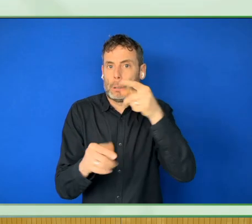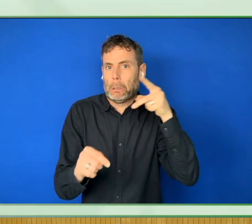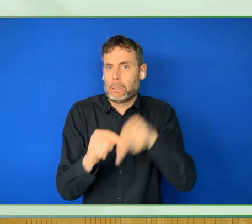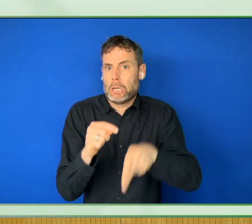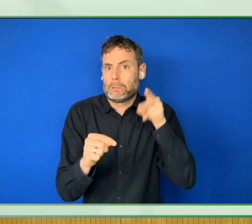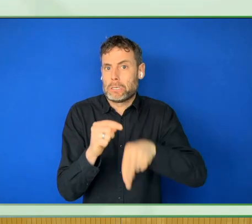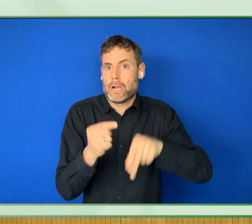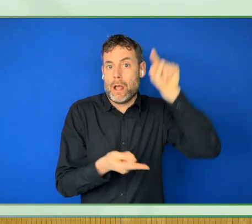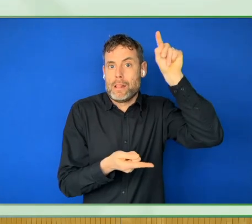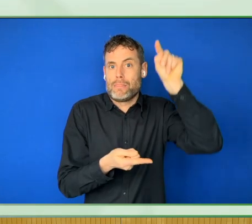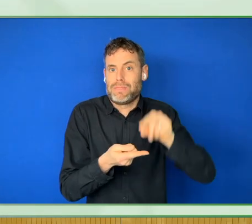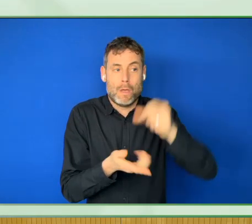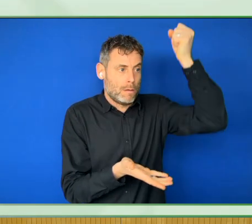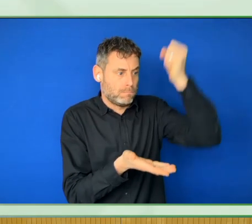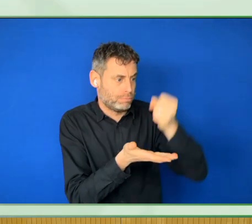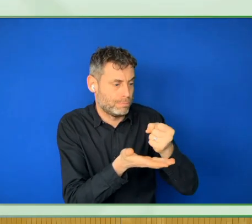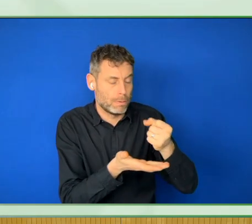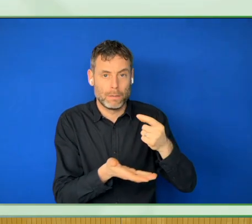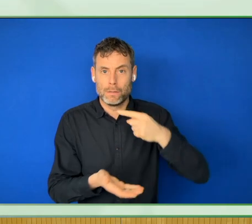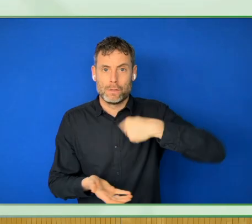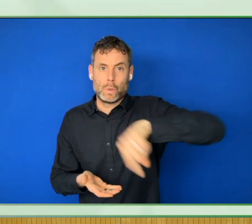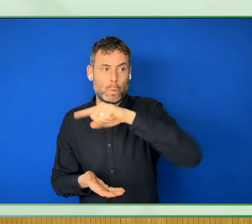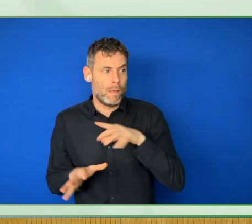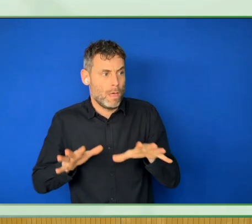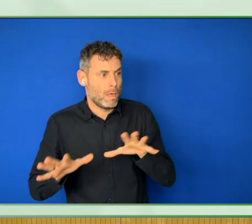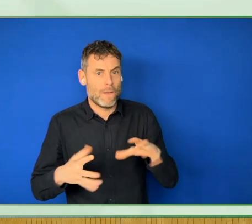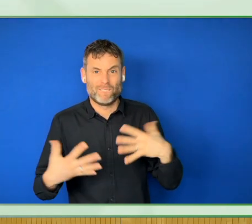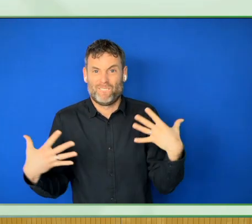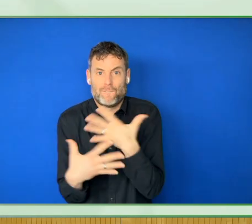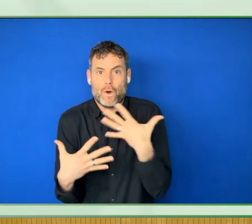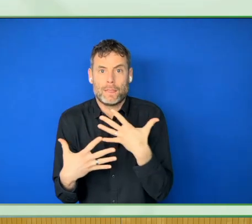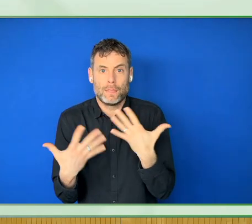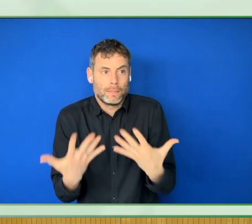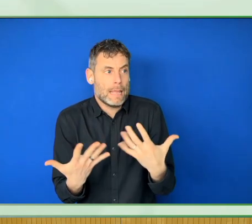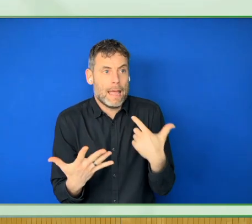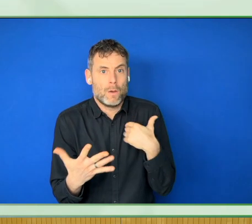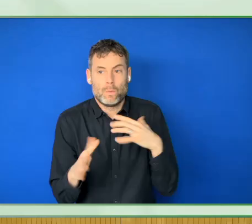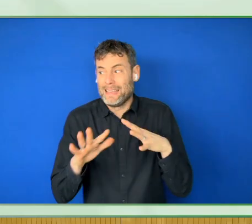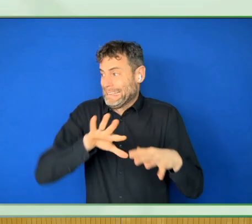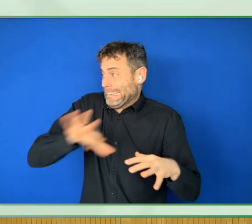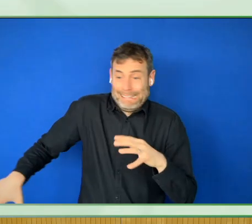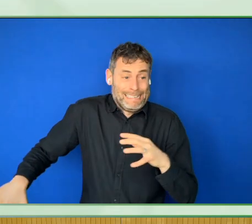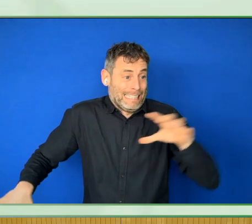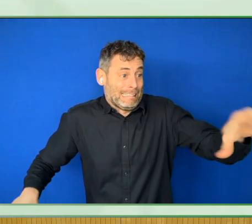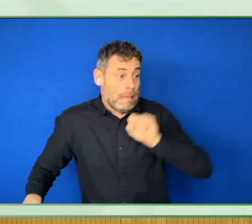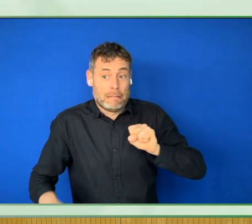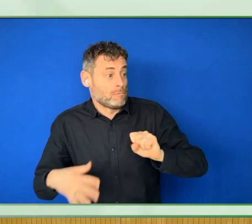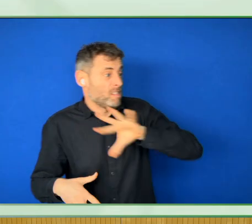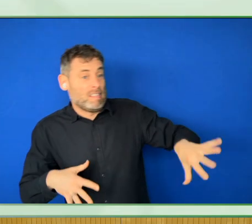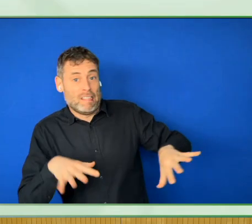amongst ourselves. I need my piece because if I don't get it, I can't do it, and you can do off and do whatever you want.